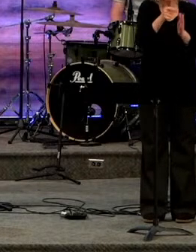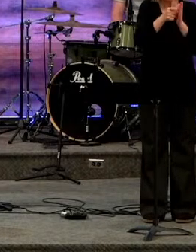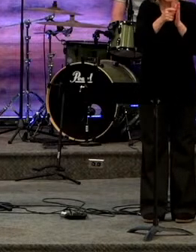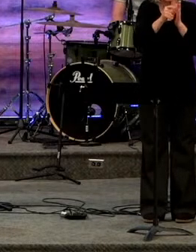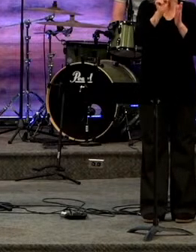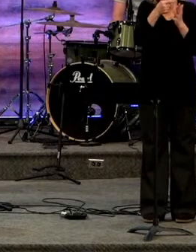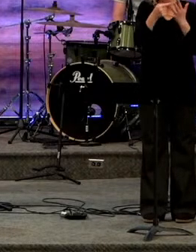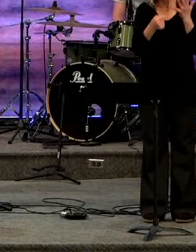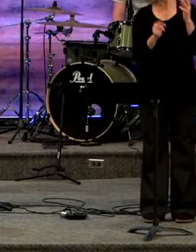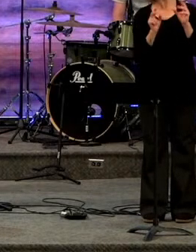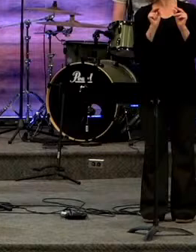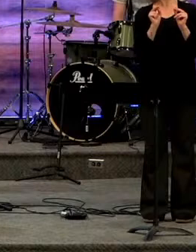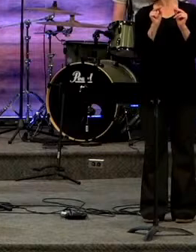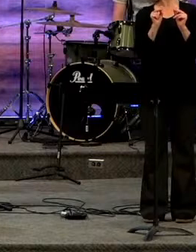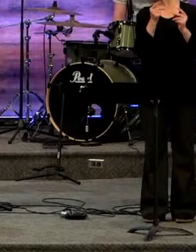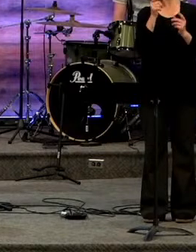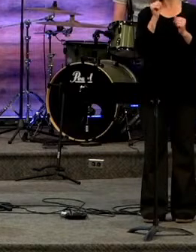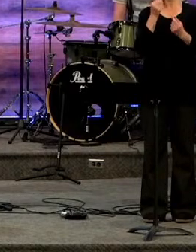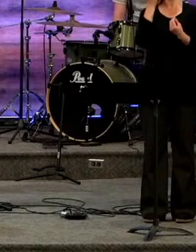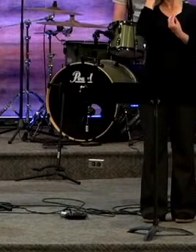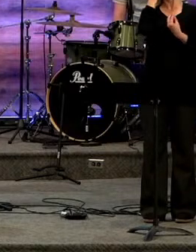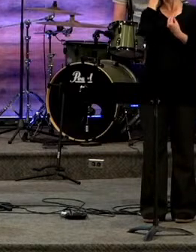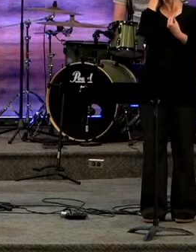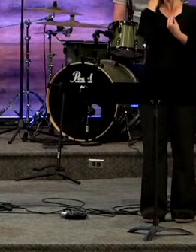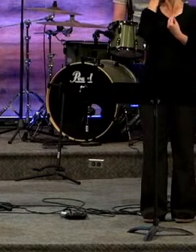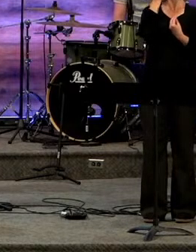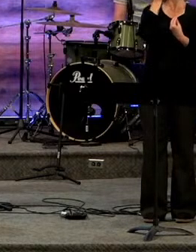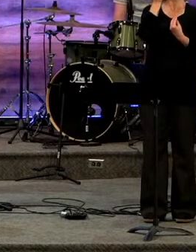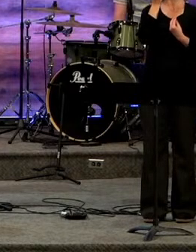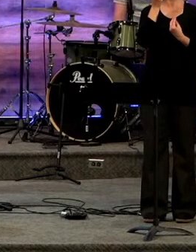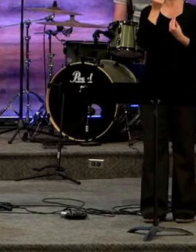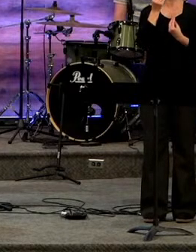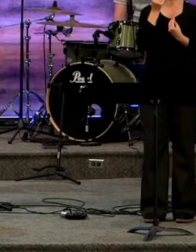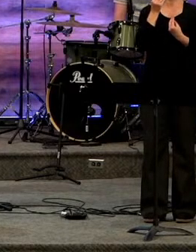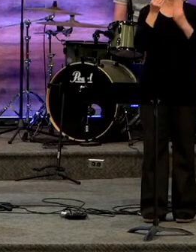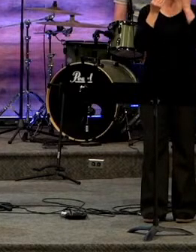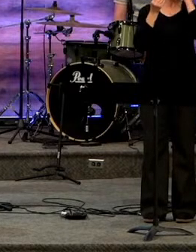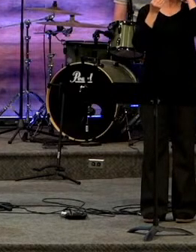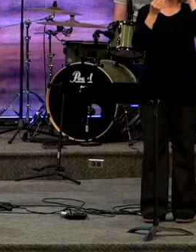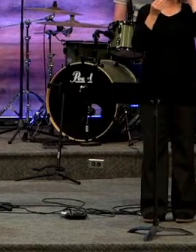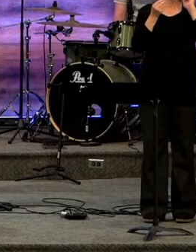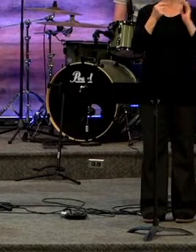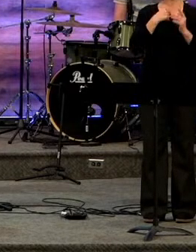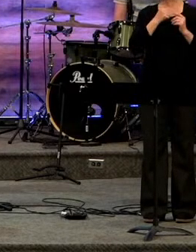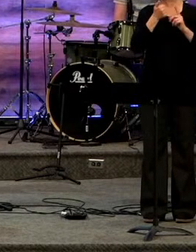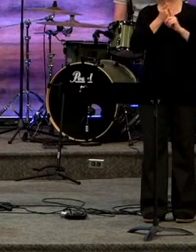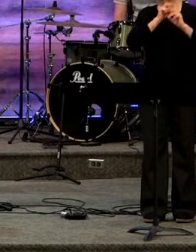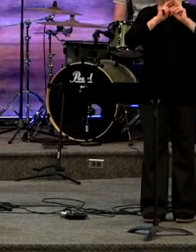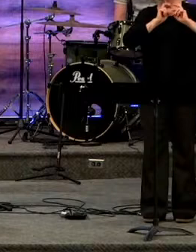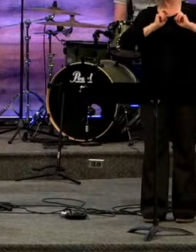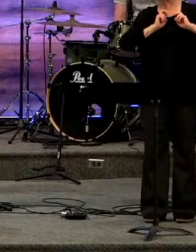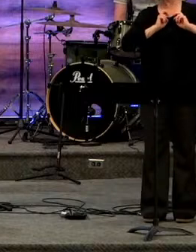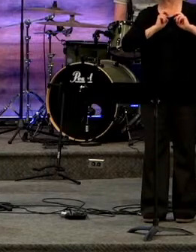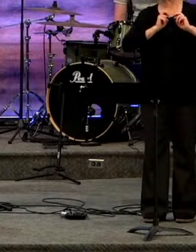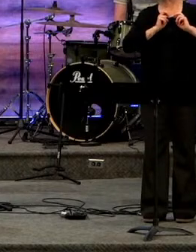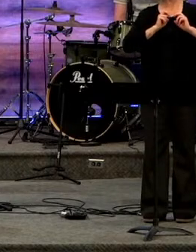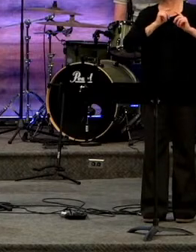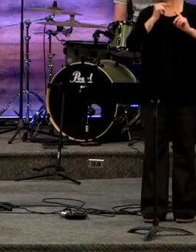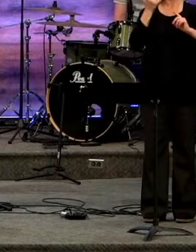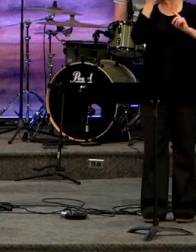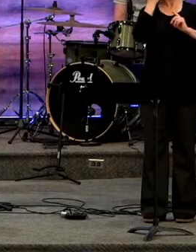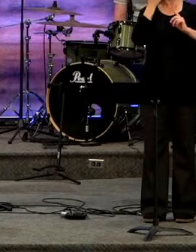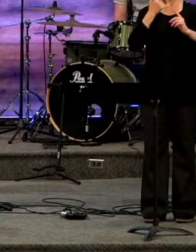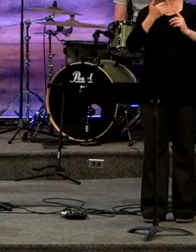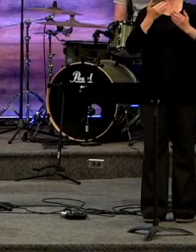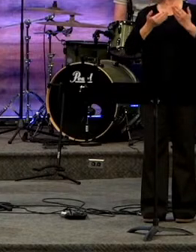questions. But if you did become a Christian this morning, if for the very first time you thought, that